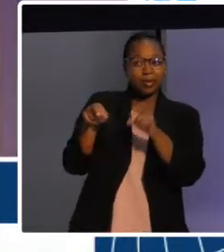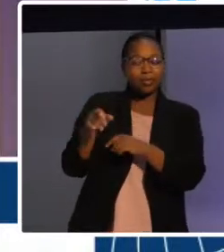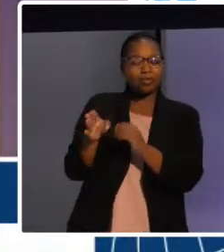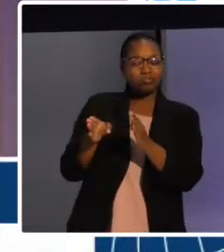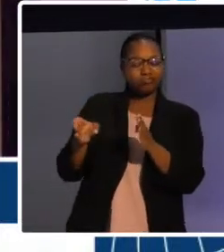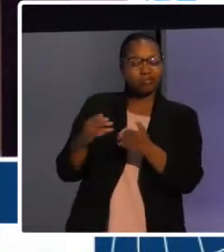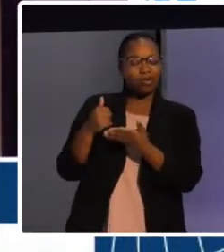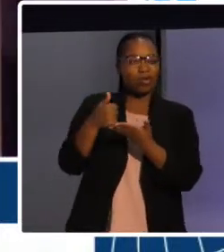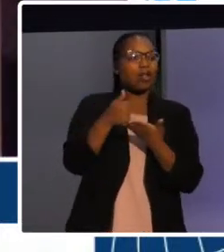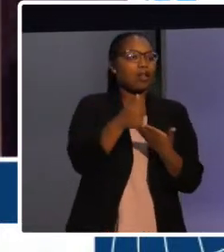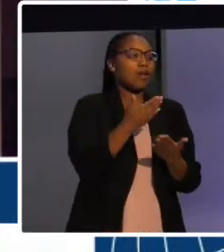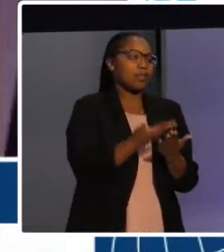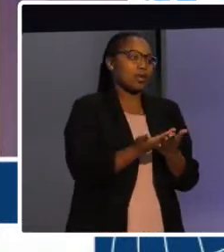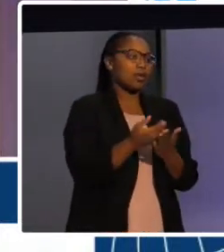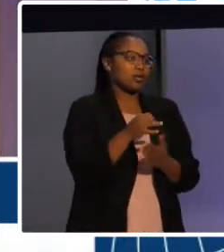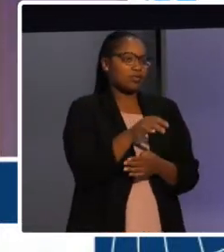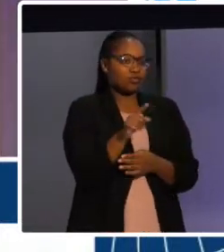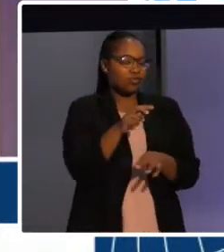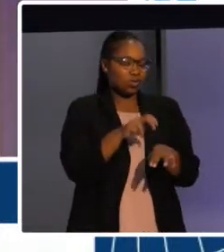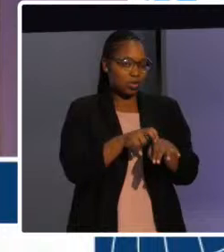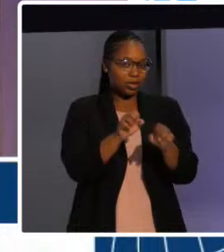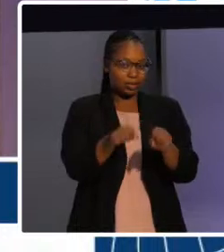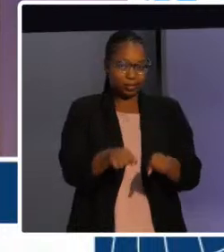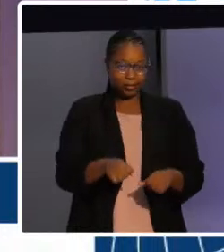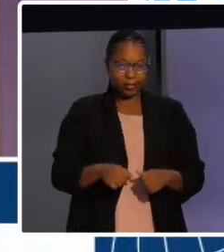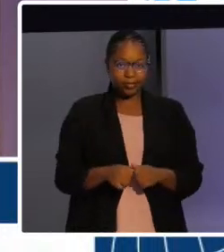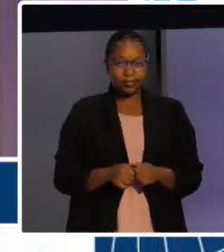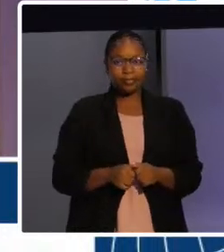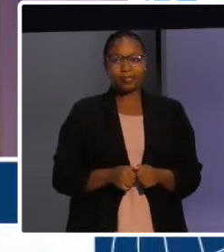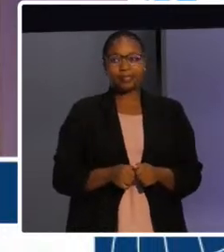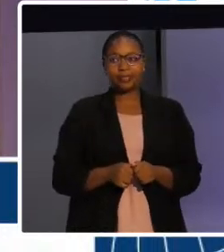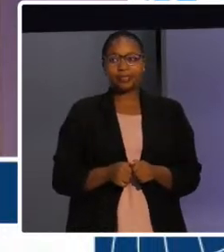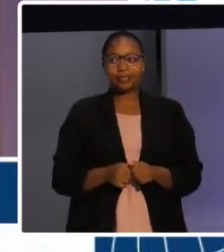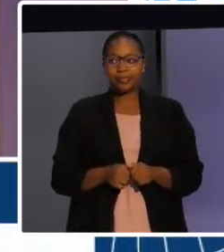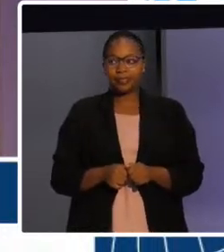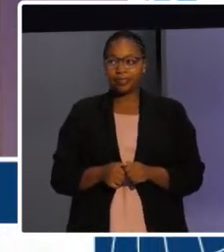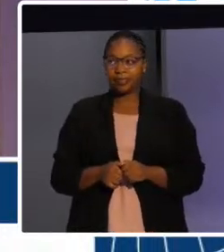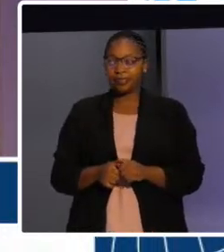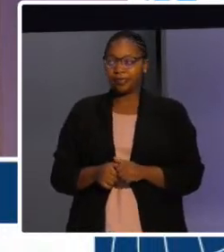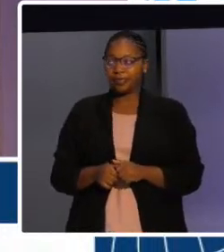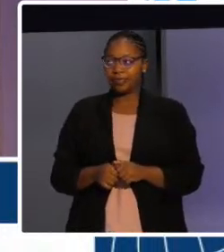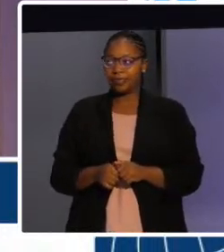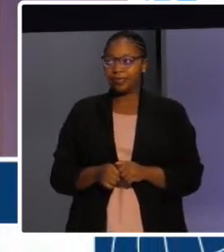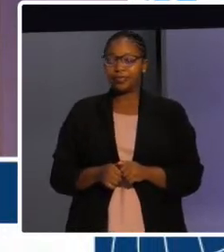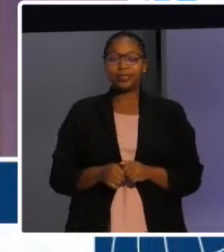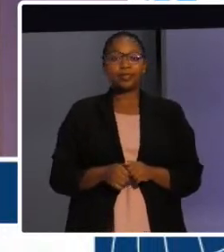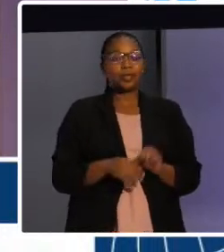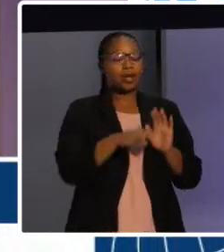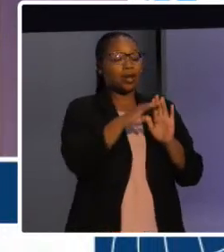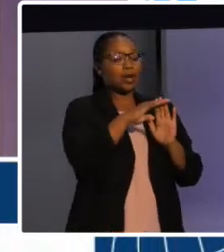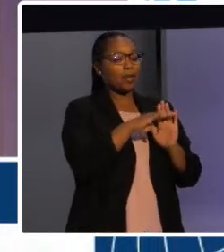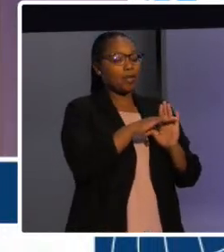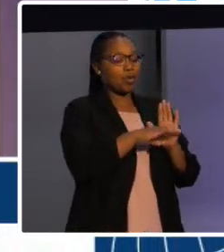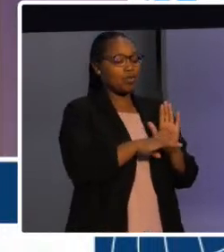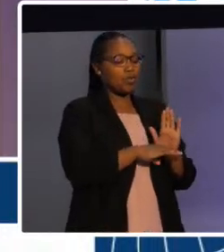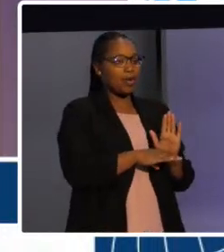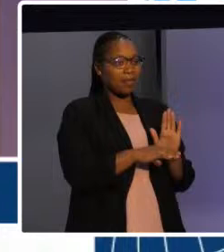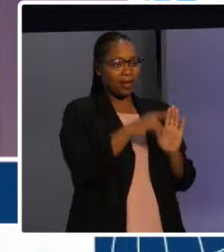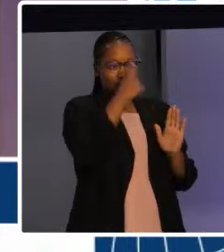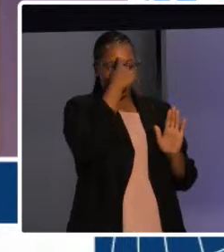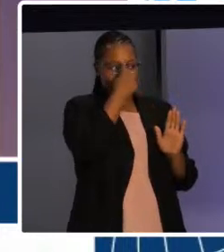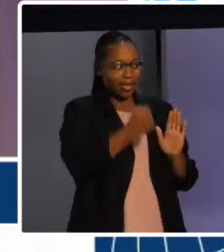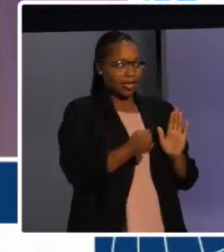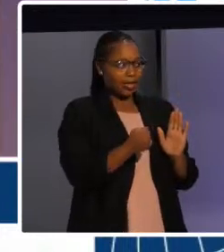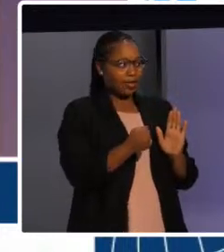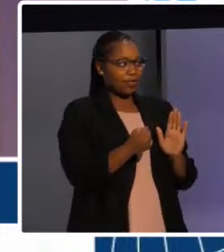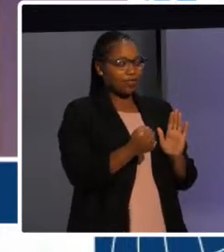that are going to help you. The program, I believe, is on